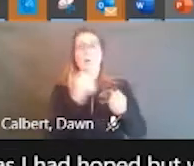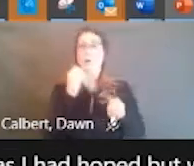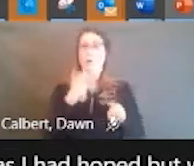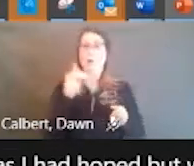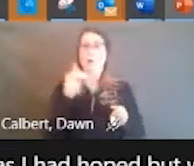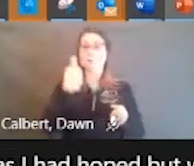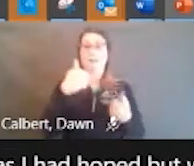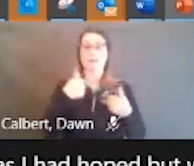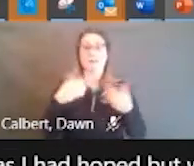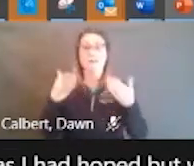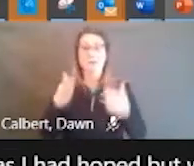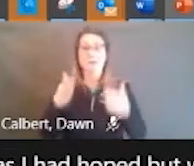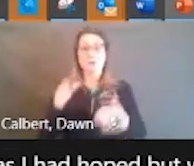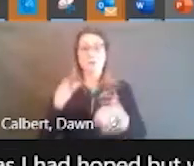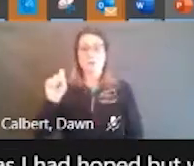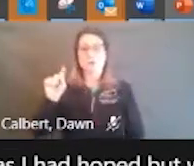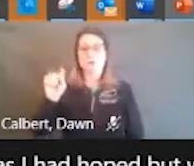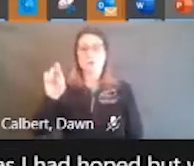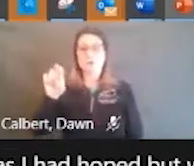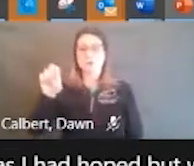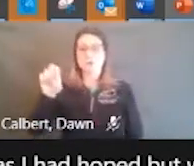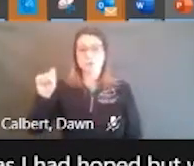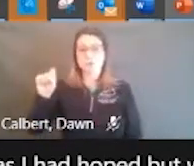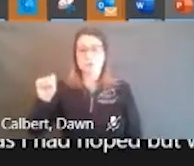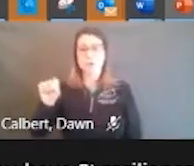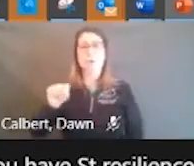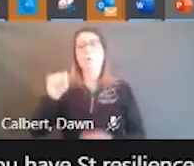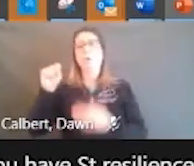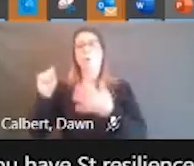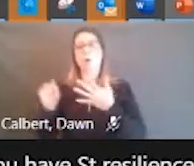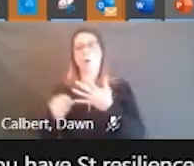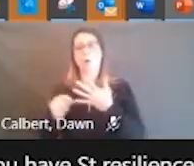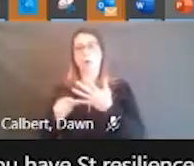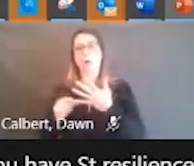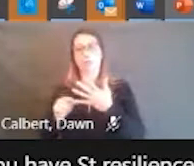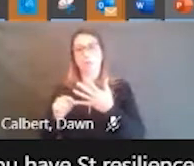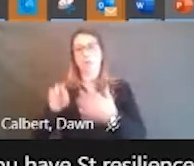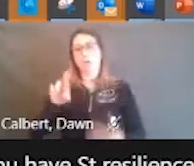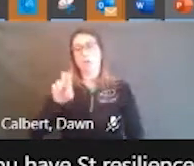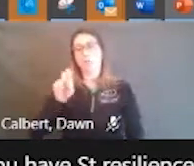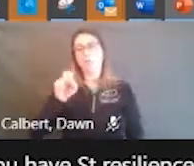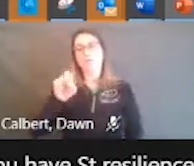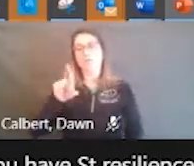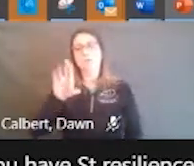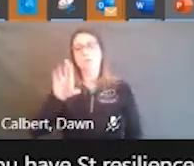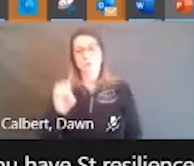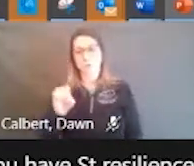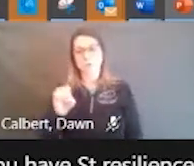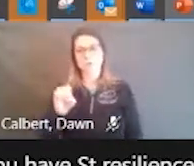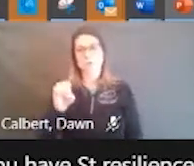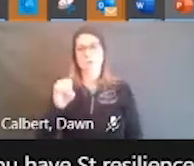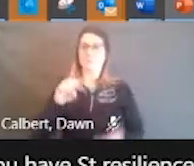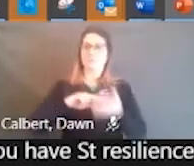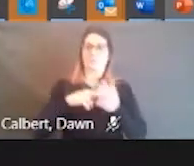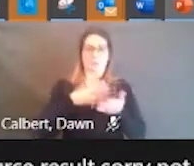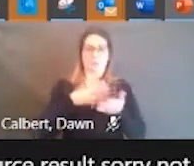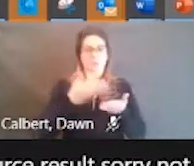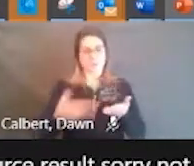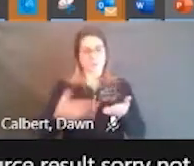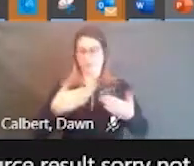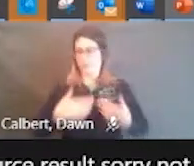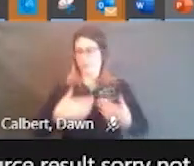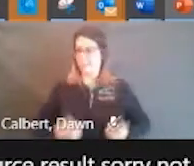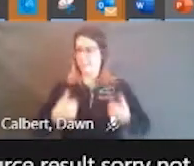then finally, do you have resource resilience? Not finally, do you have resource resilience? You're using different resources in your life to